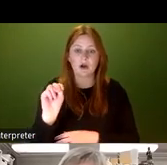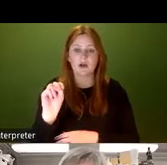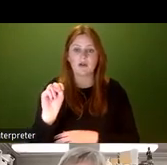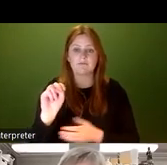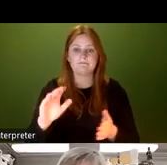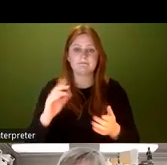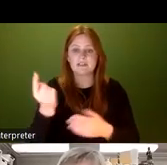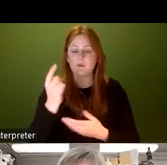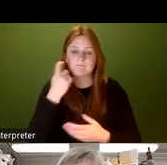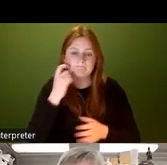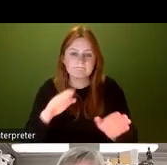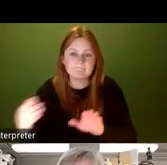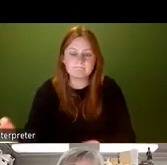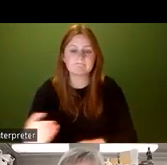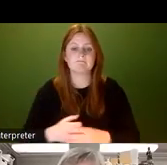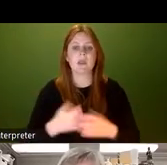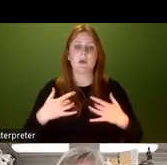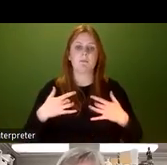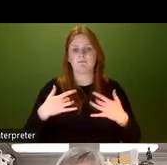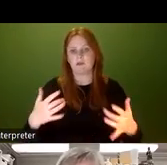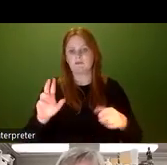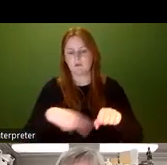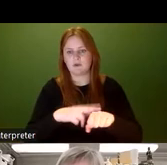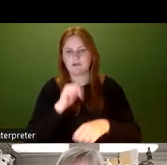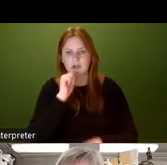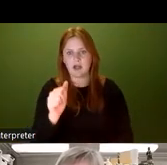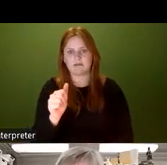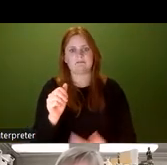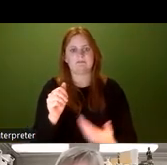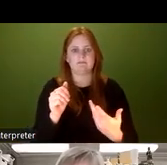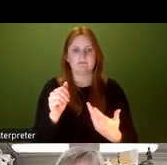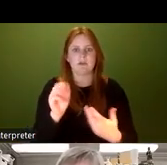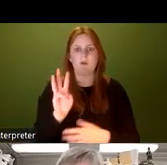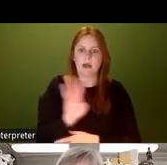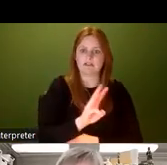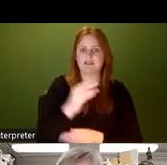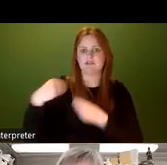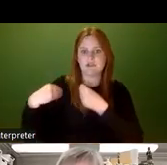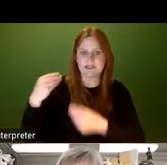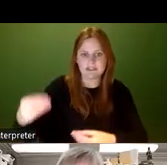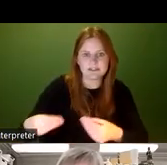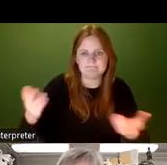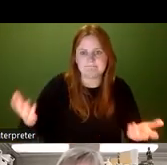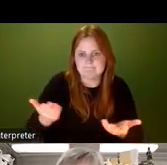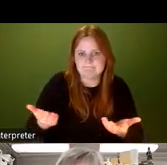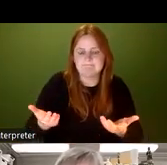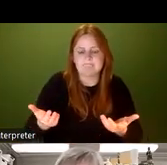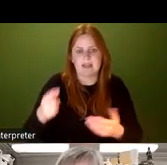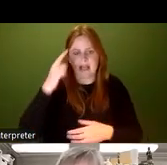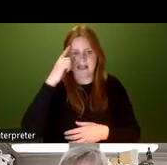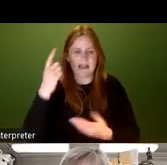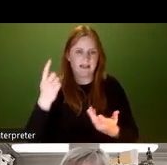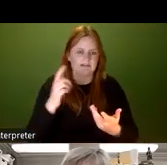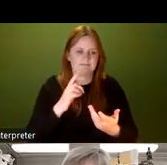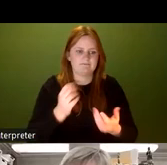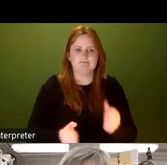course, not a Western tradition. We would recoil at the thought of that, but I think it's really quite beautiful